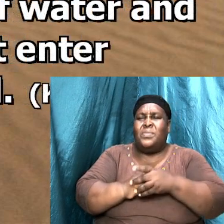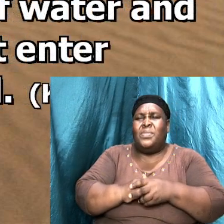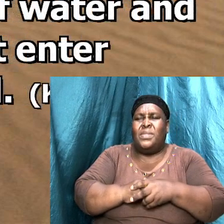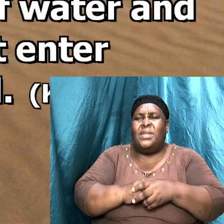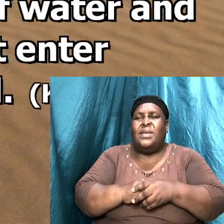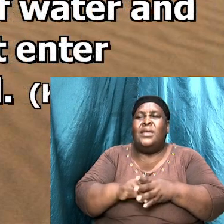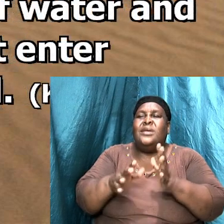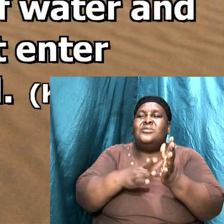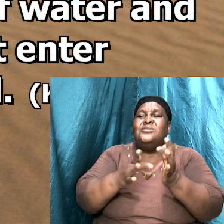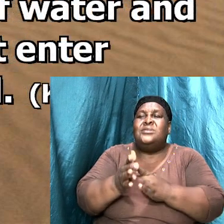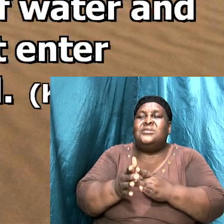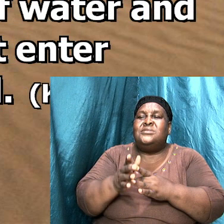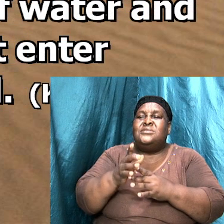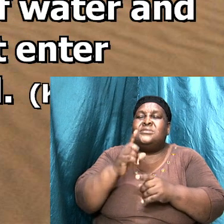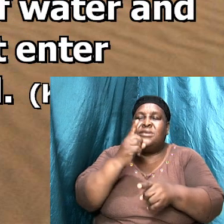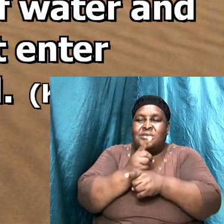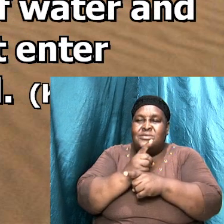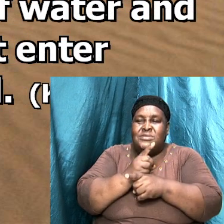Jesus answered,